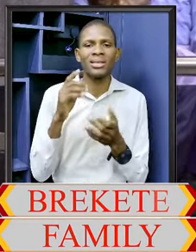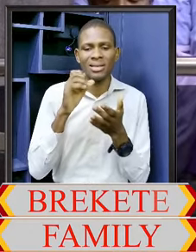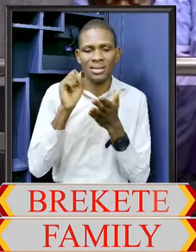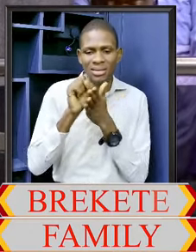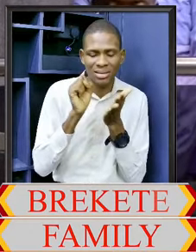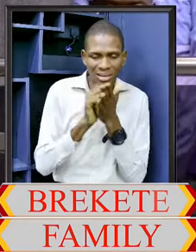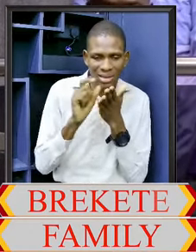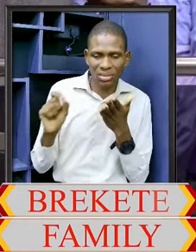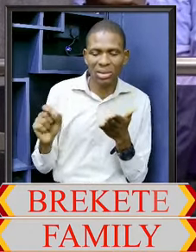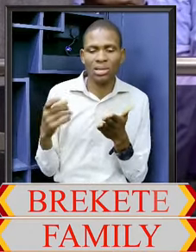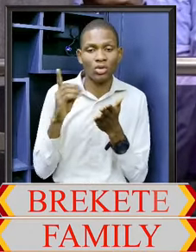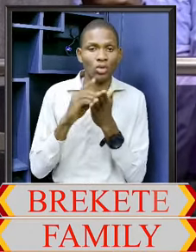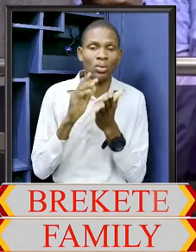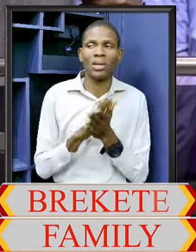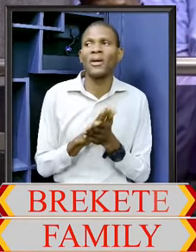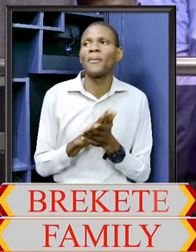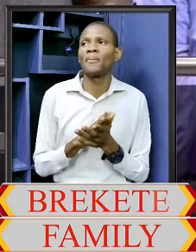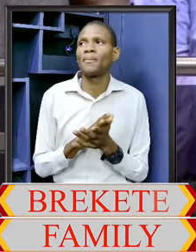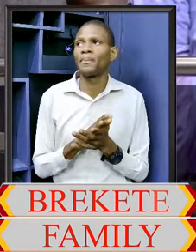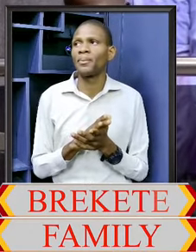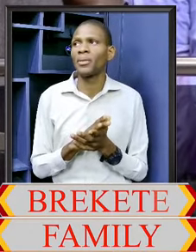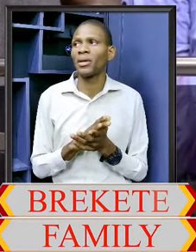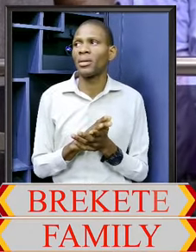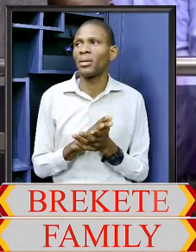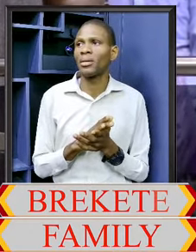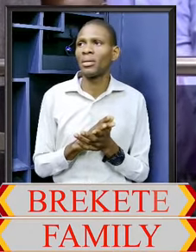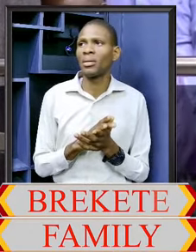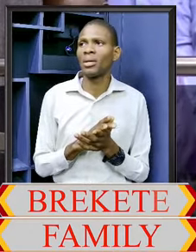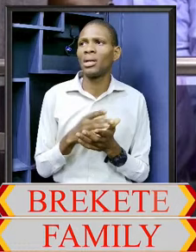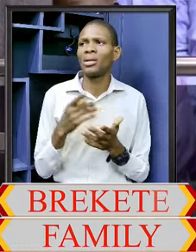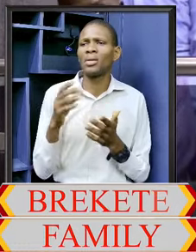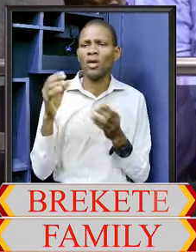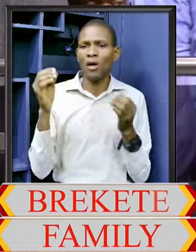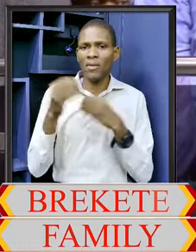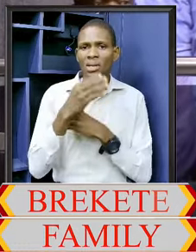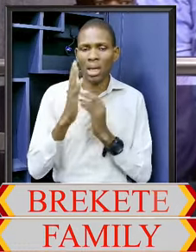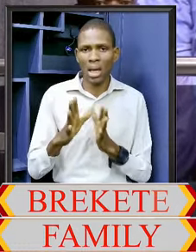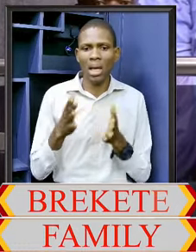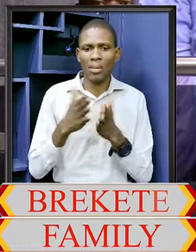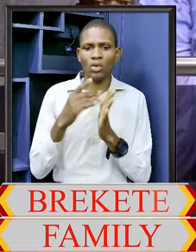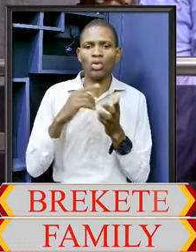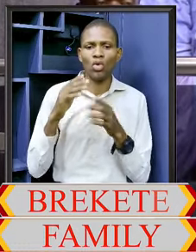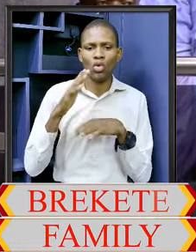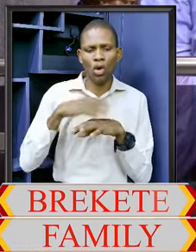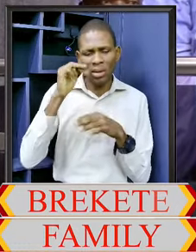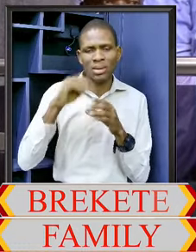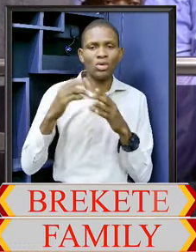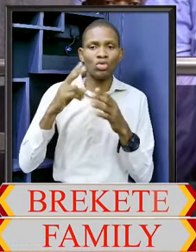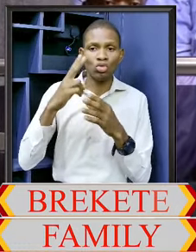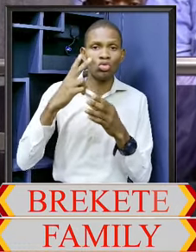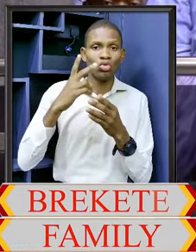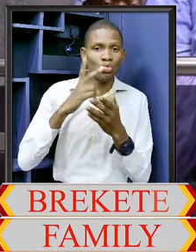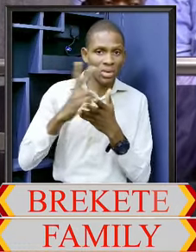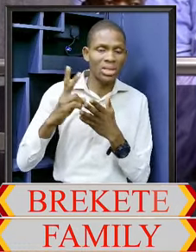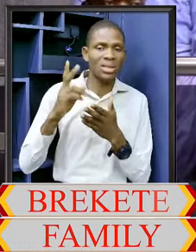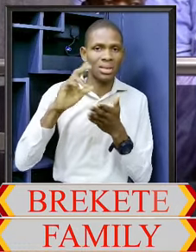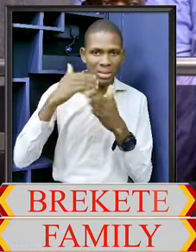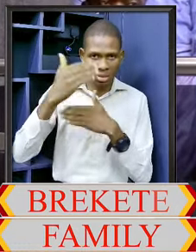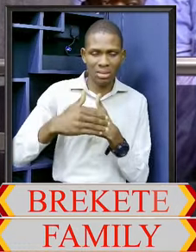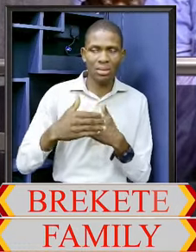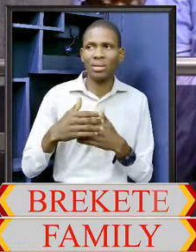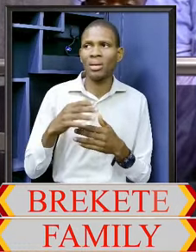statement, the document. So and the officer asked me to call him in 2 weeks' time. I called,